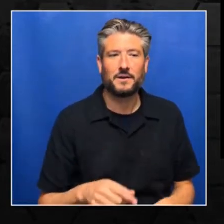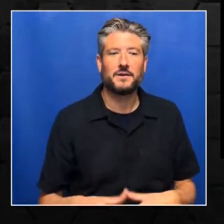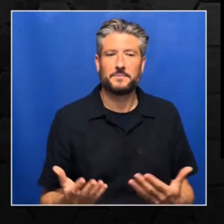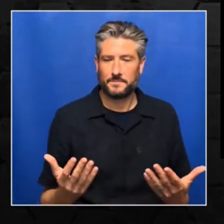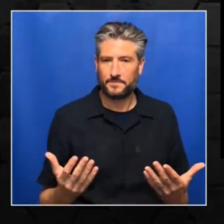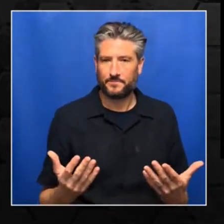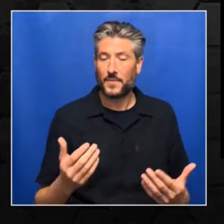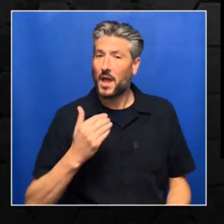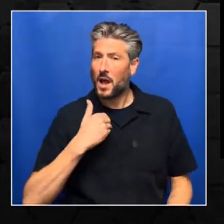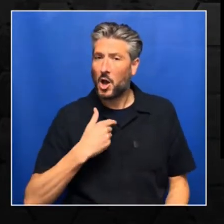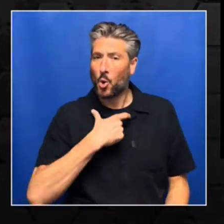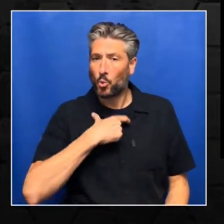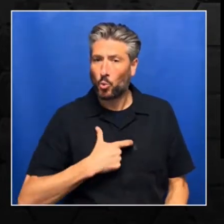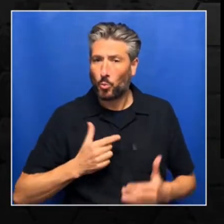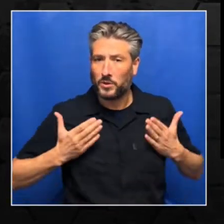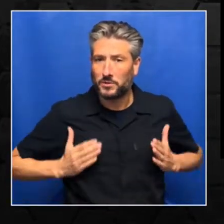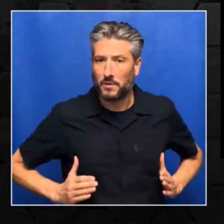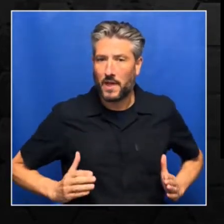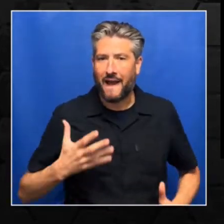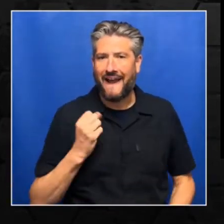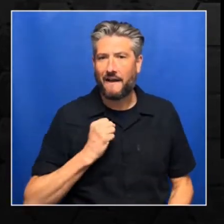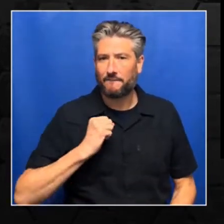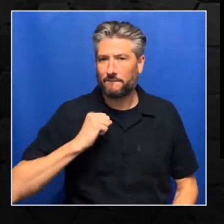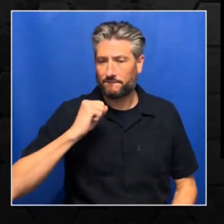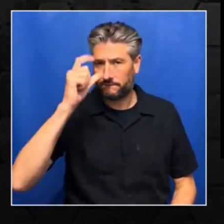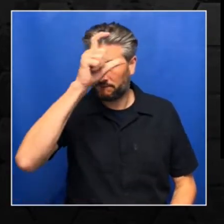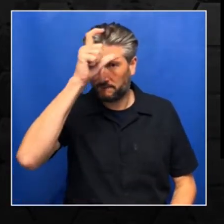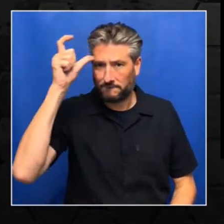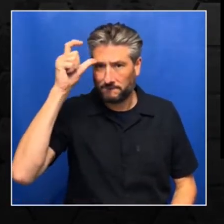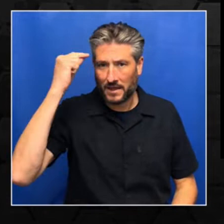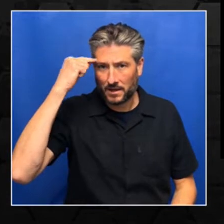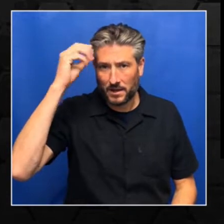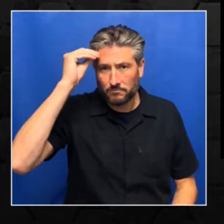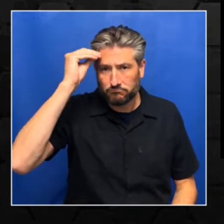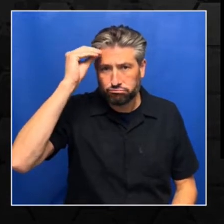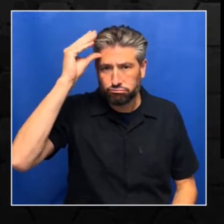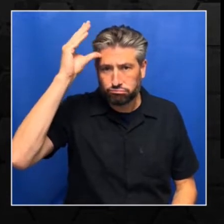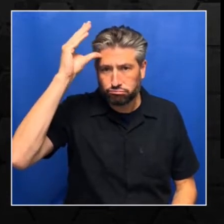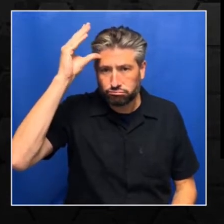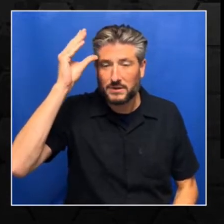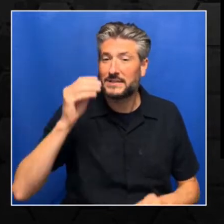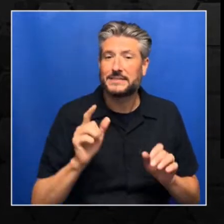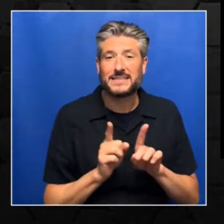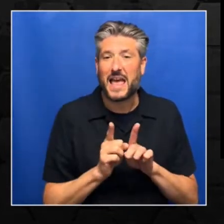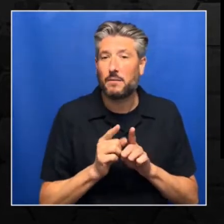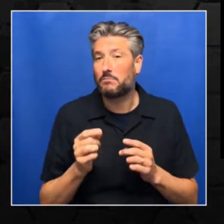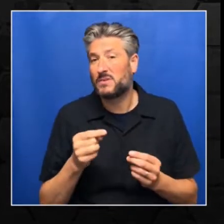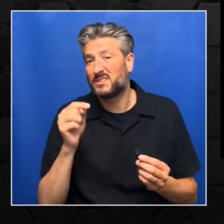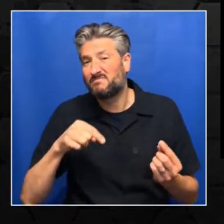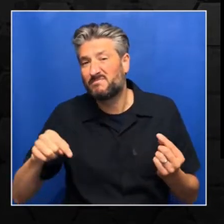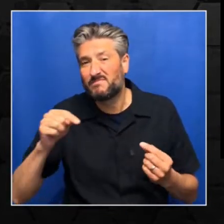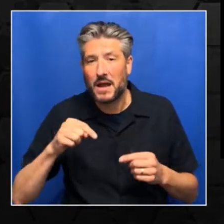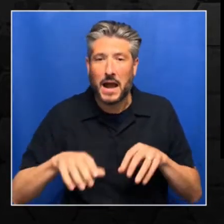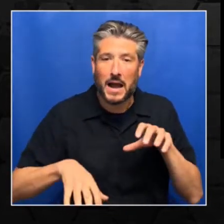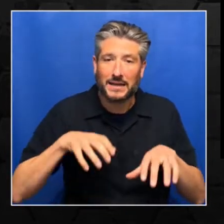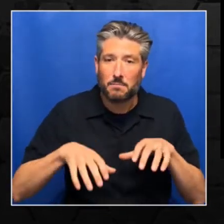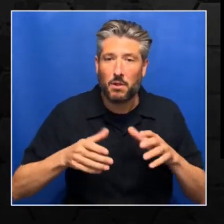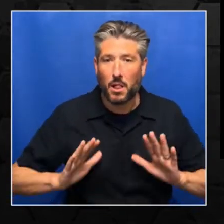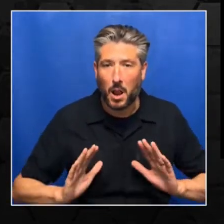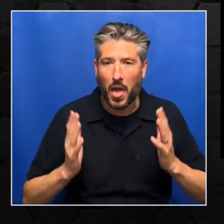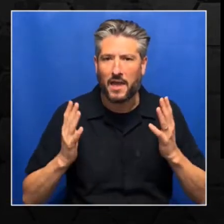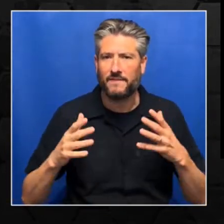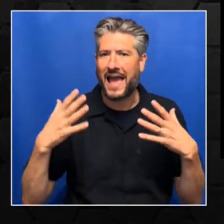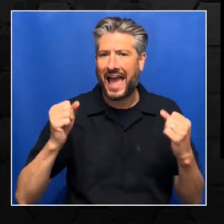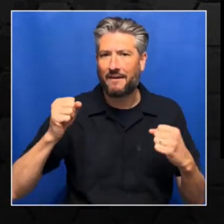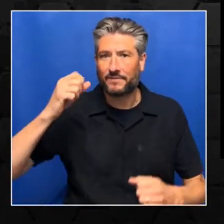intelligence, which is the intelligence displayed by living organisms. But now with machines, they have something called artificial